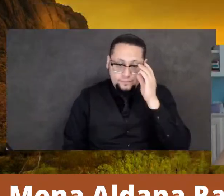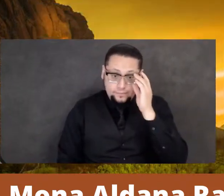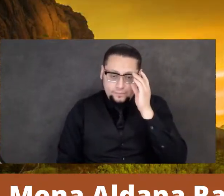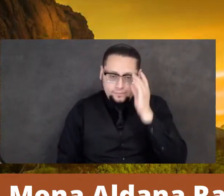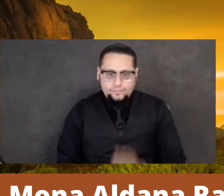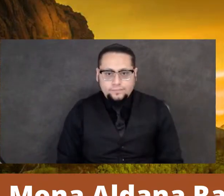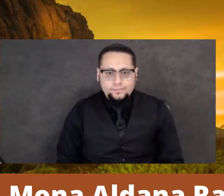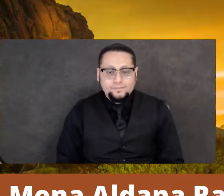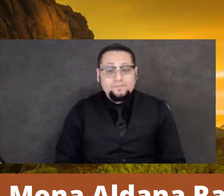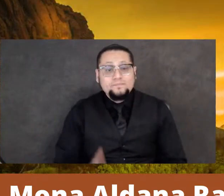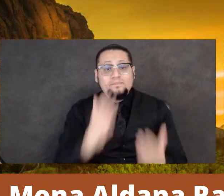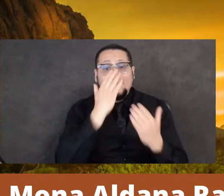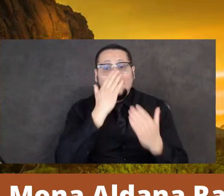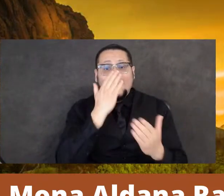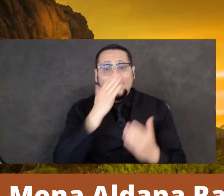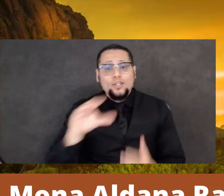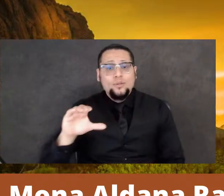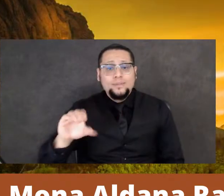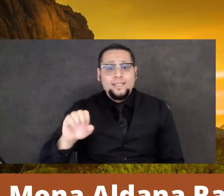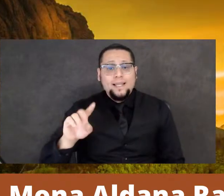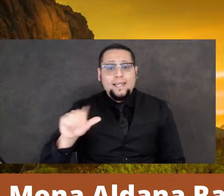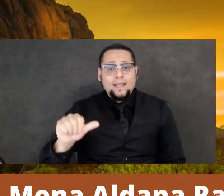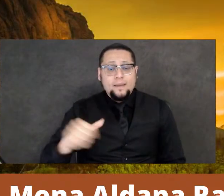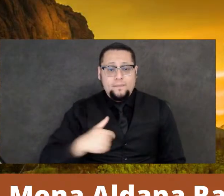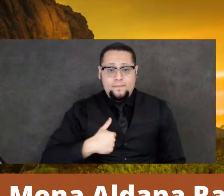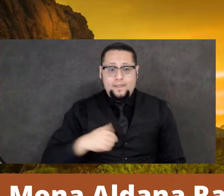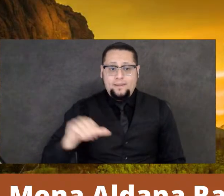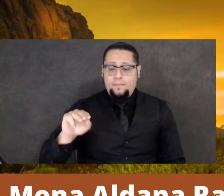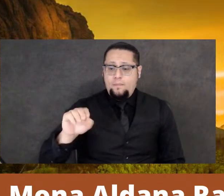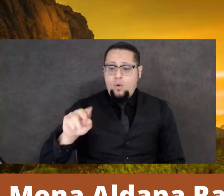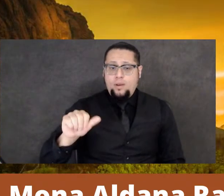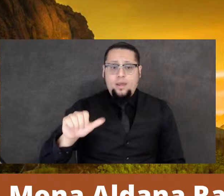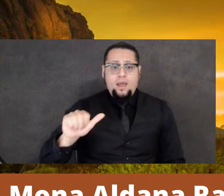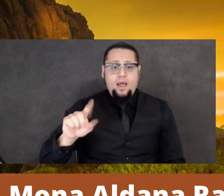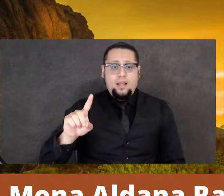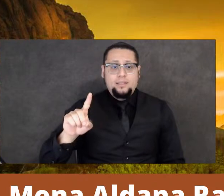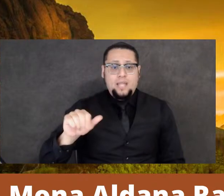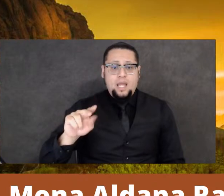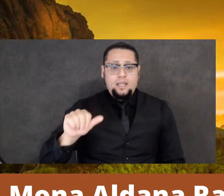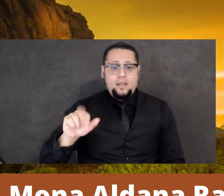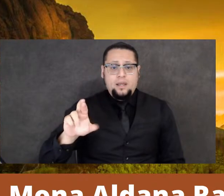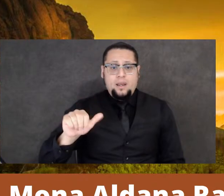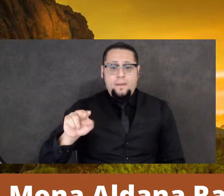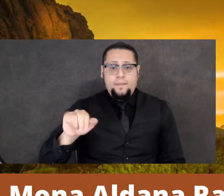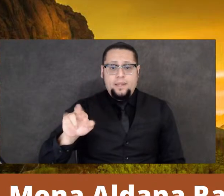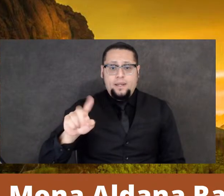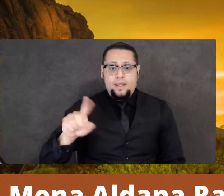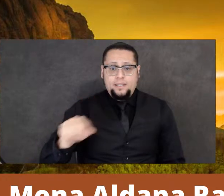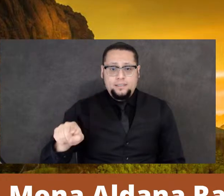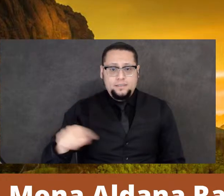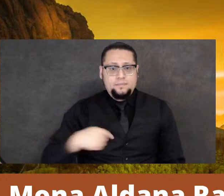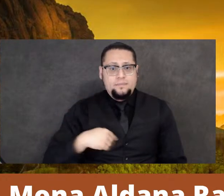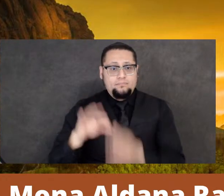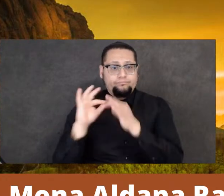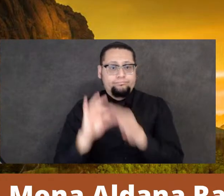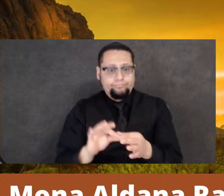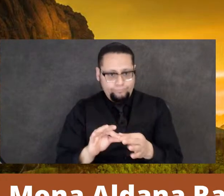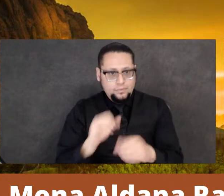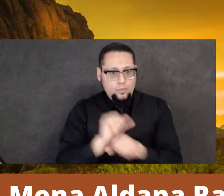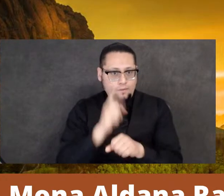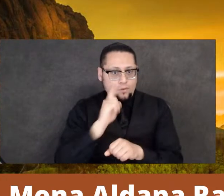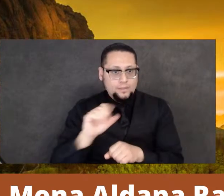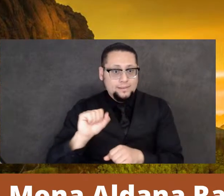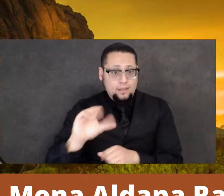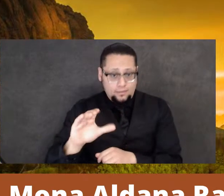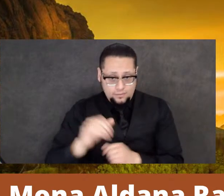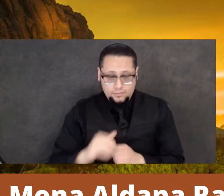Thank you, Selena. My name is Mona Aldana Ramirez. I am affiliated with San Antonio College, and